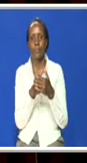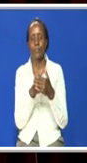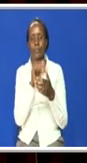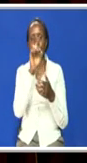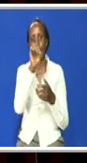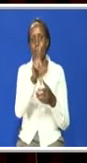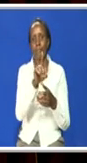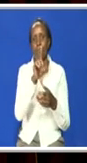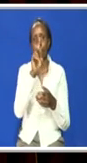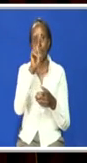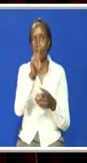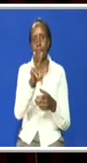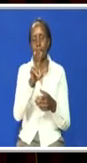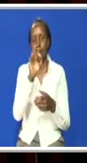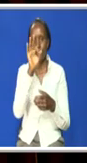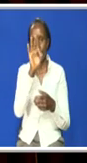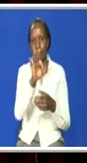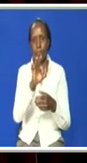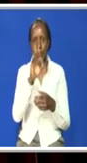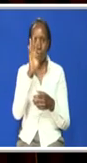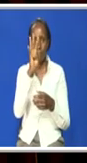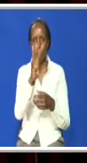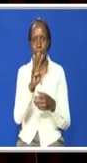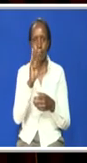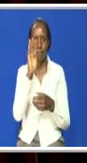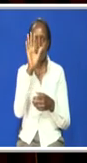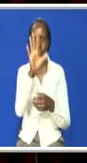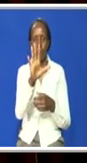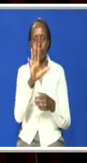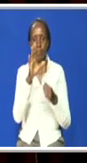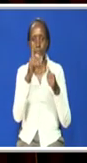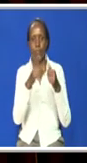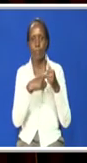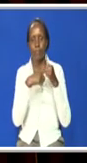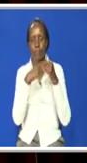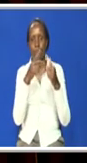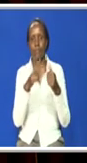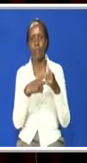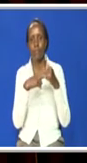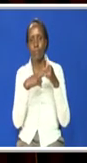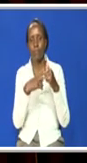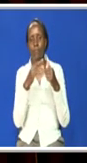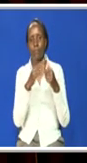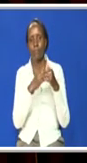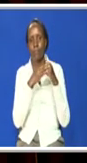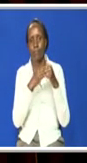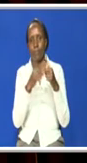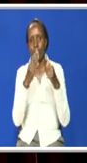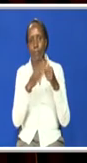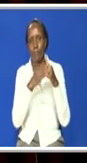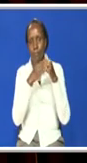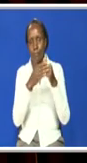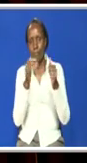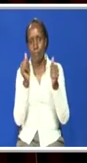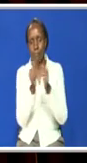One, two, three, four, five, six, seven, eight, nine,